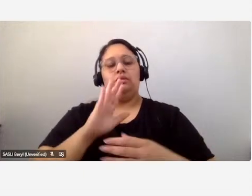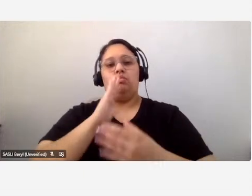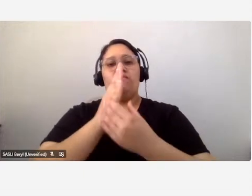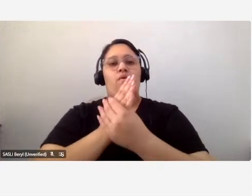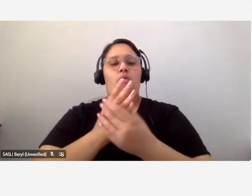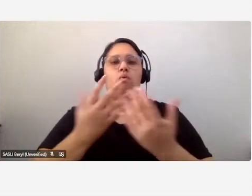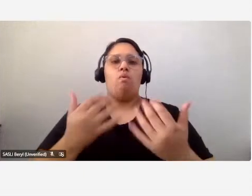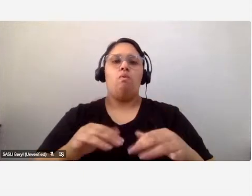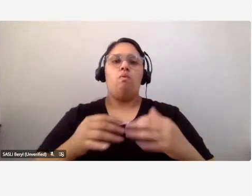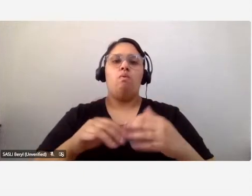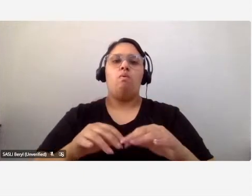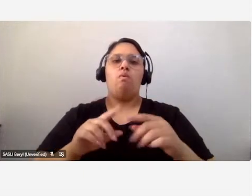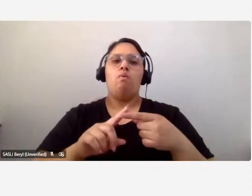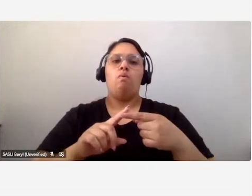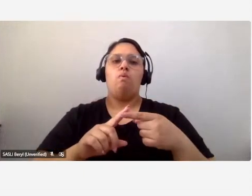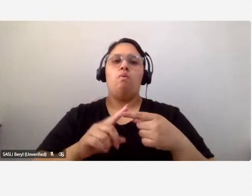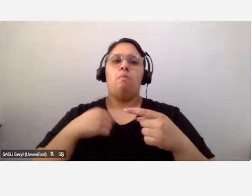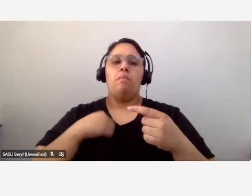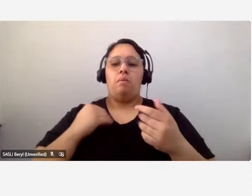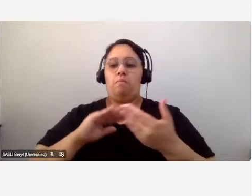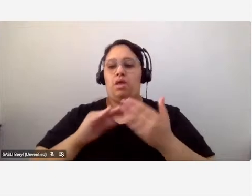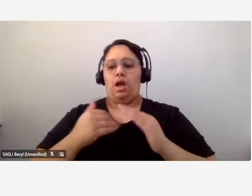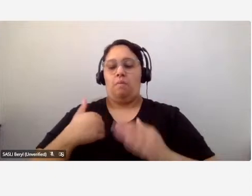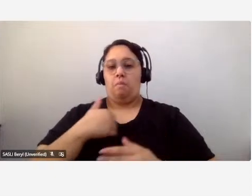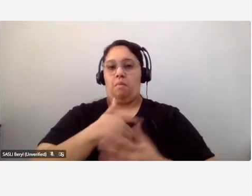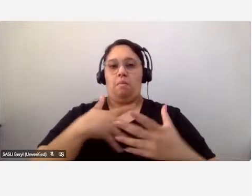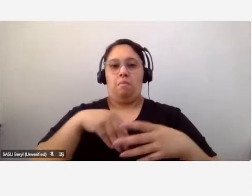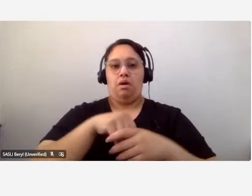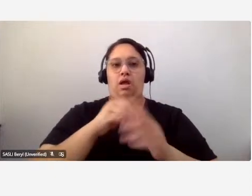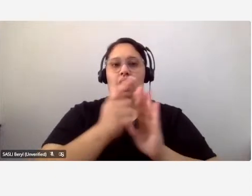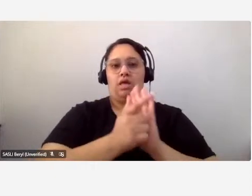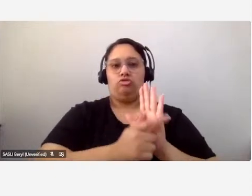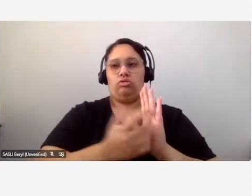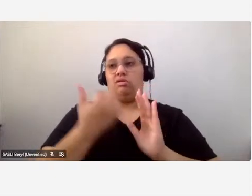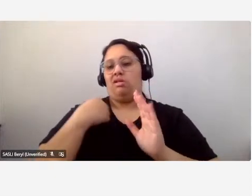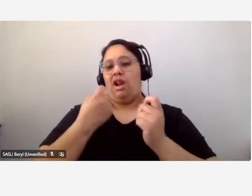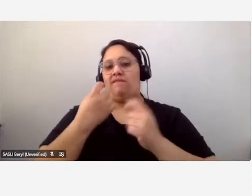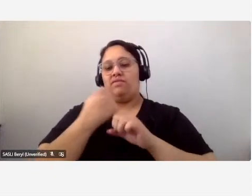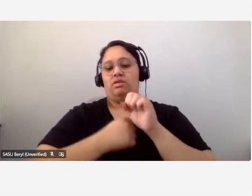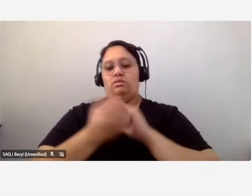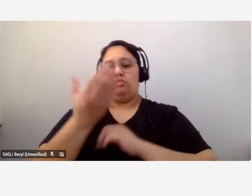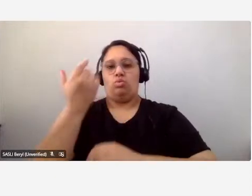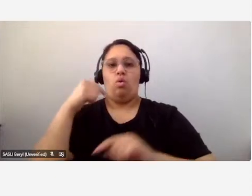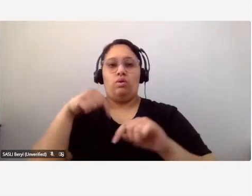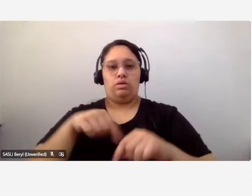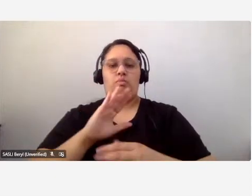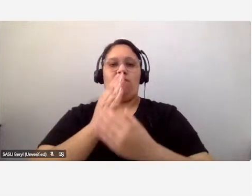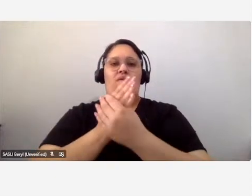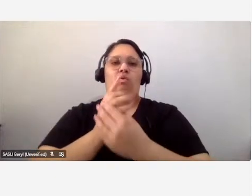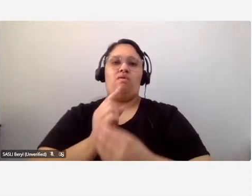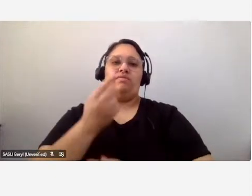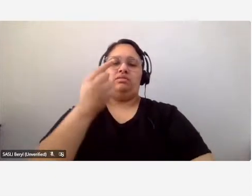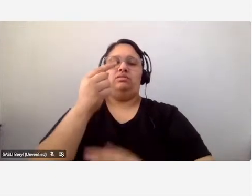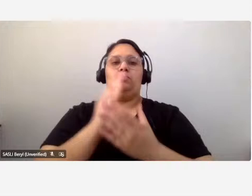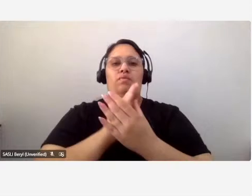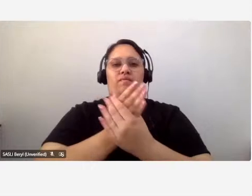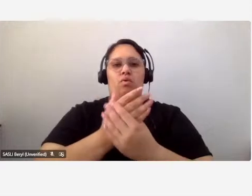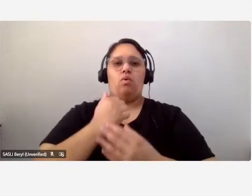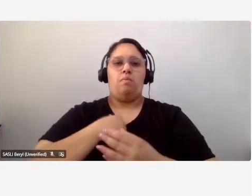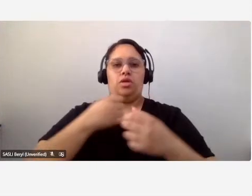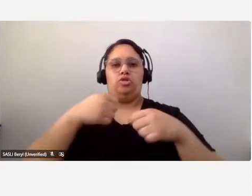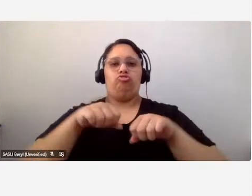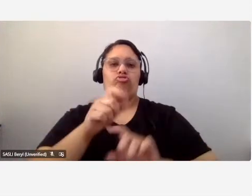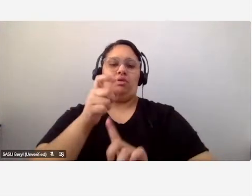is when I became a member of the legislature 11 years ago, this portfolio is the first portfolio I